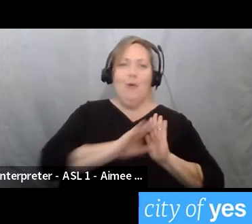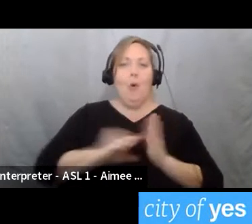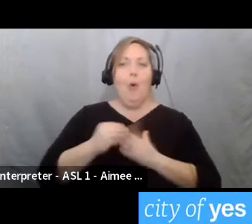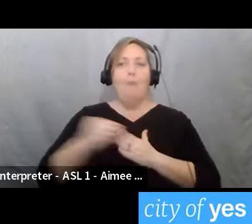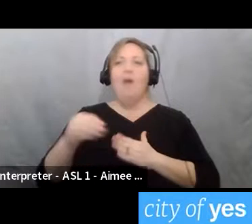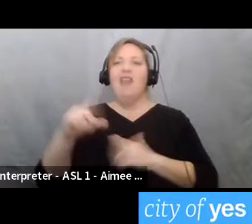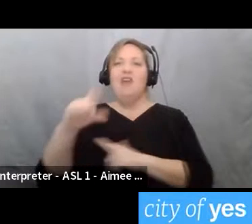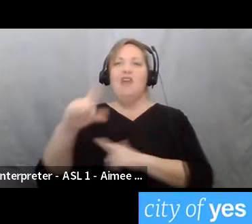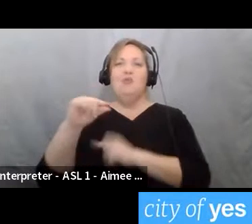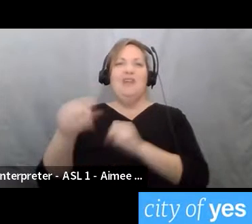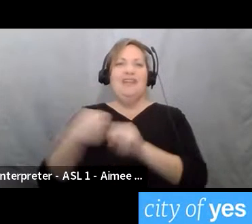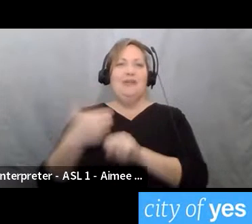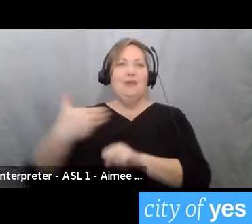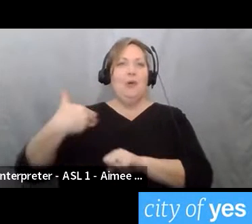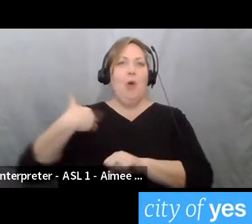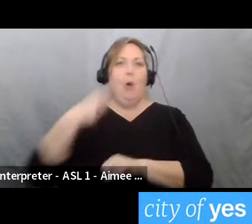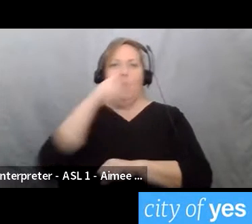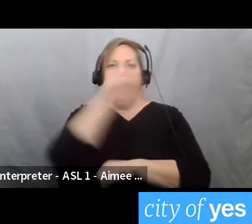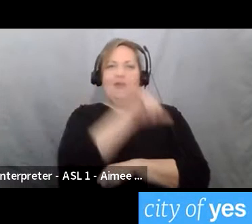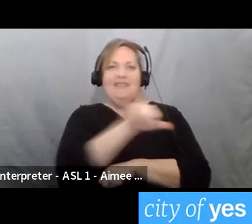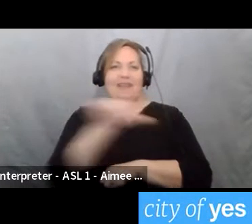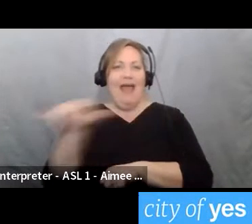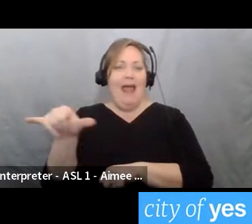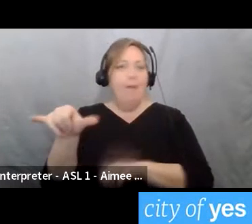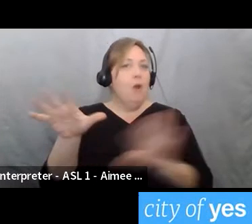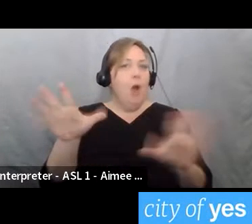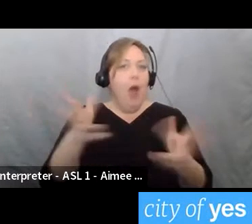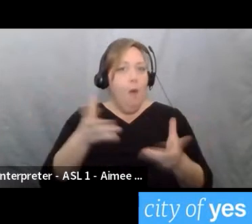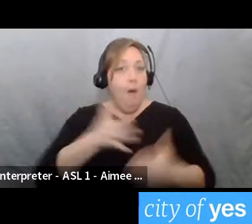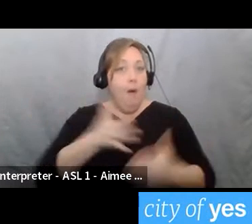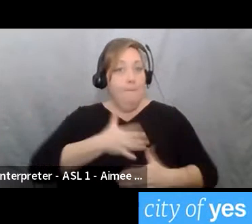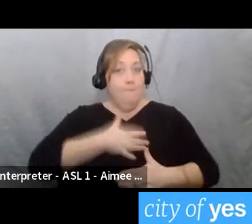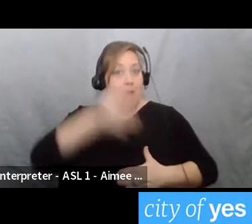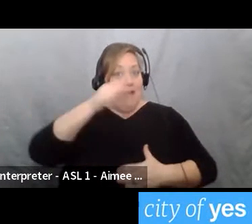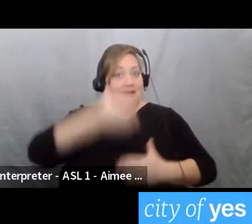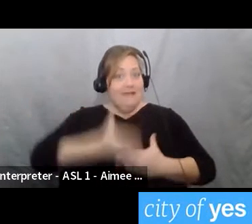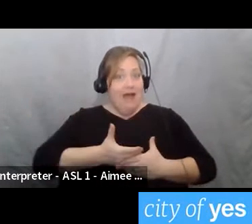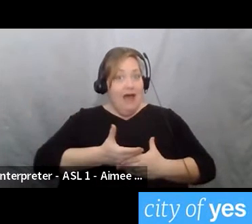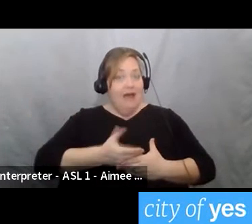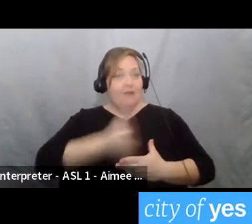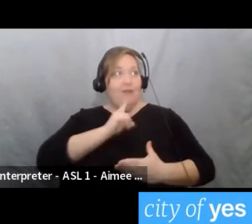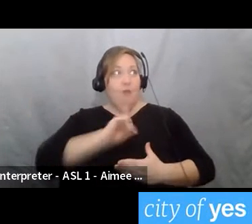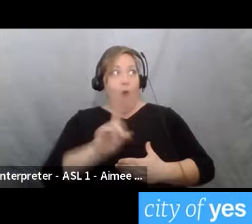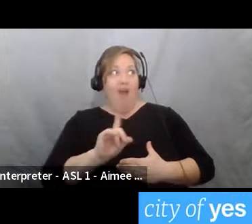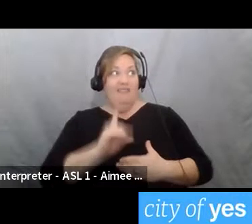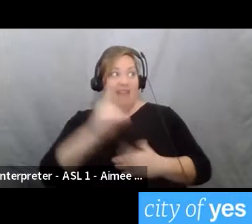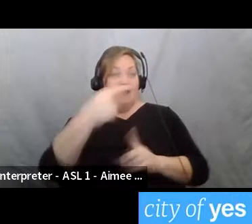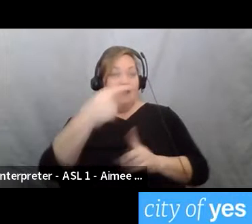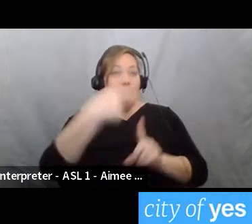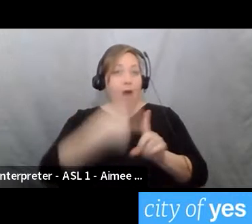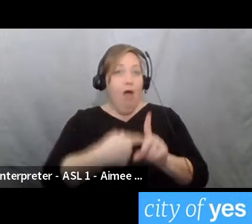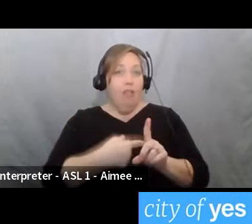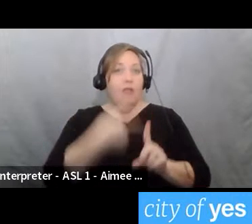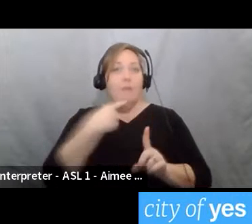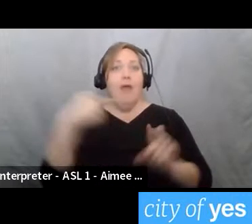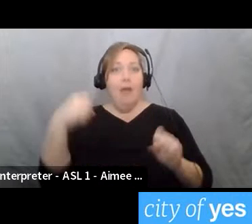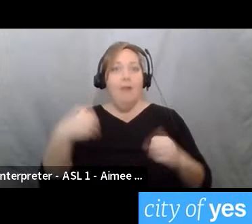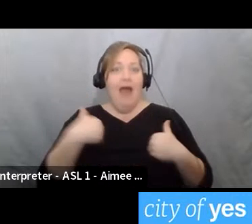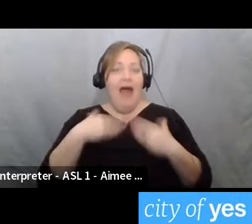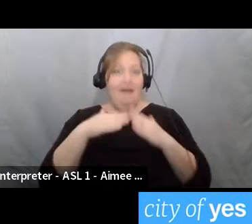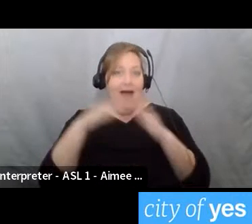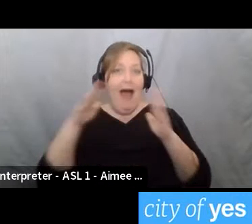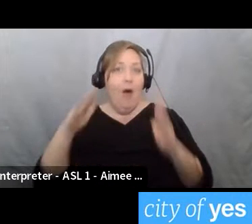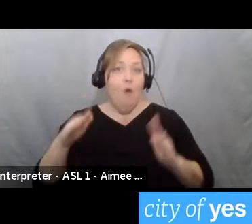20 years ago and I want it to look the same. I want my son, who is gonna turn 1 next month, to be able to have